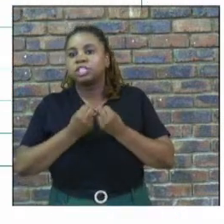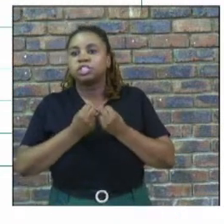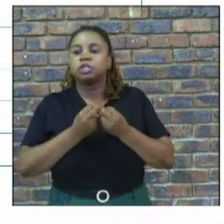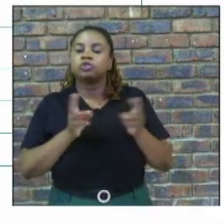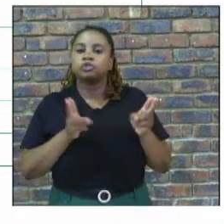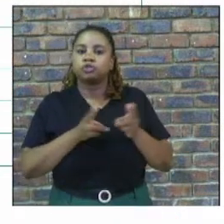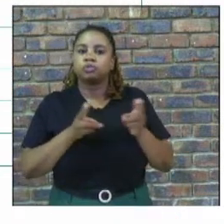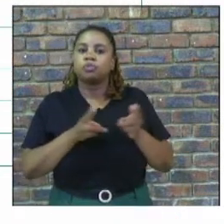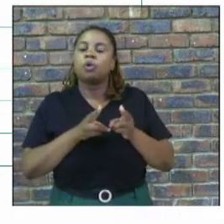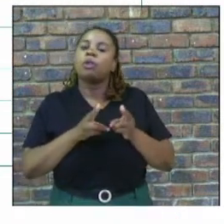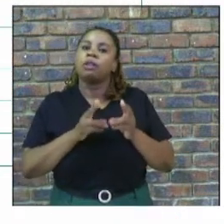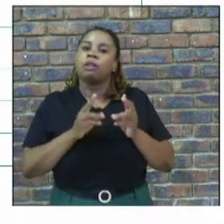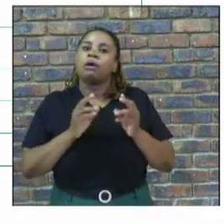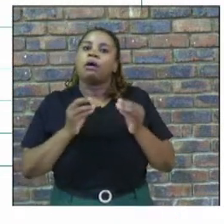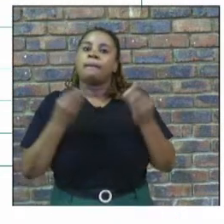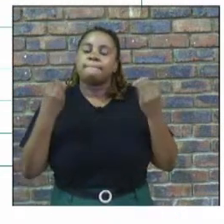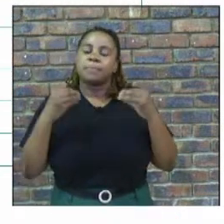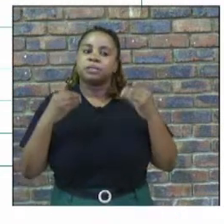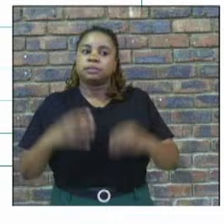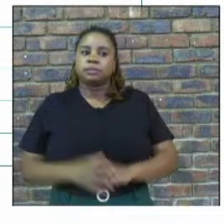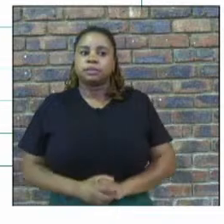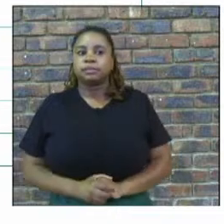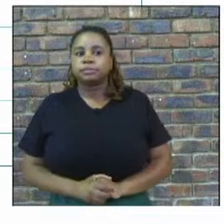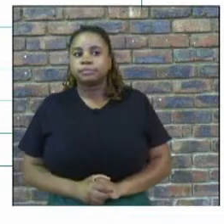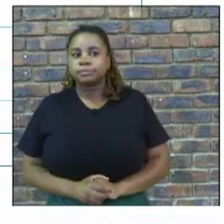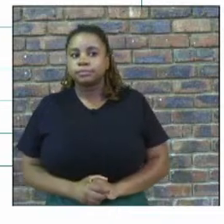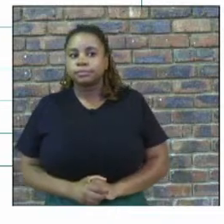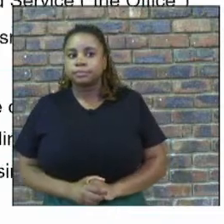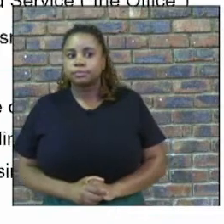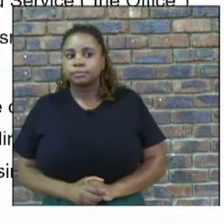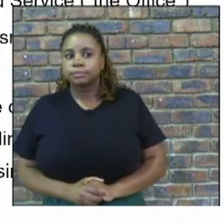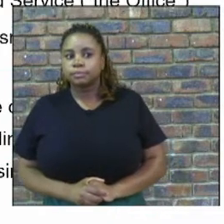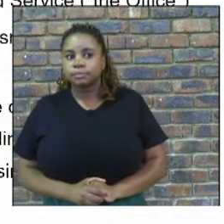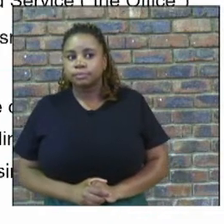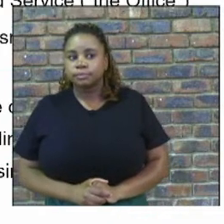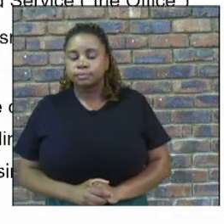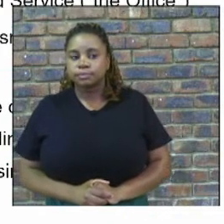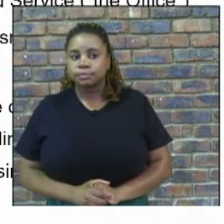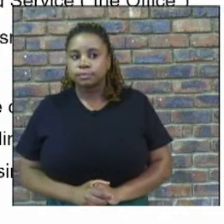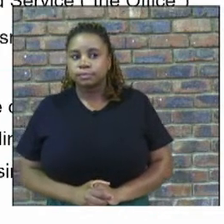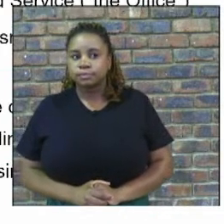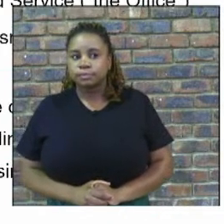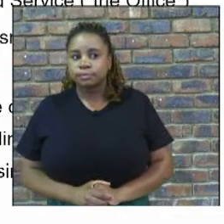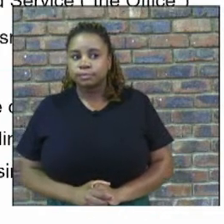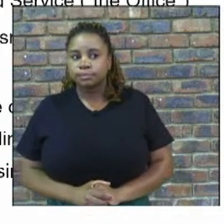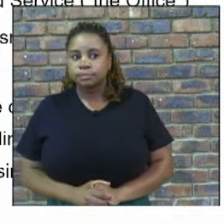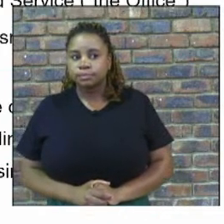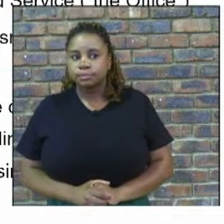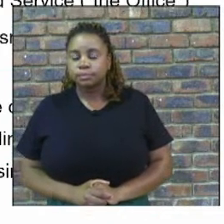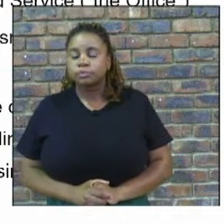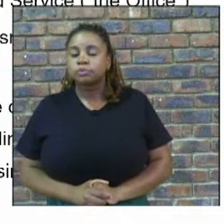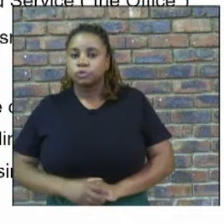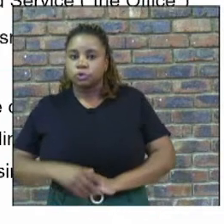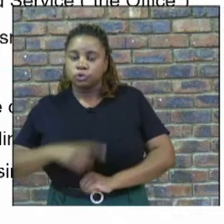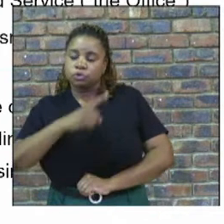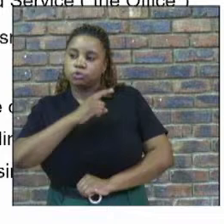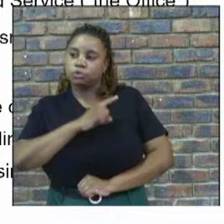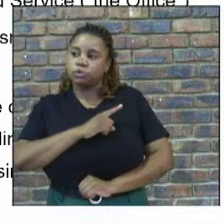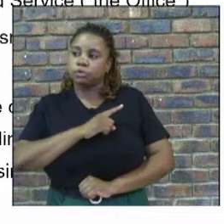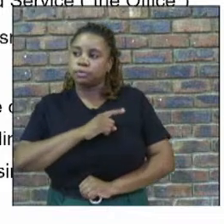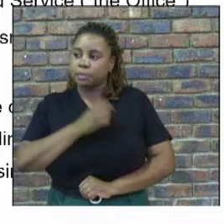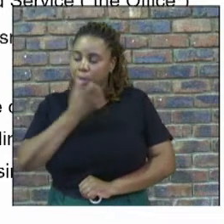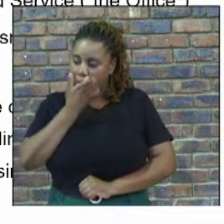So the objective, the objective of the bill, the National Small